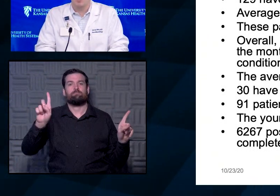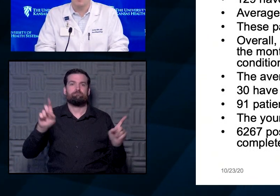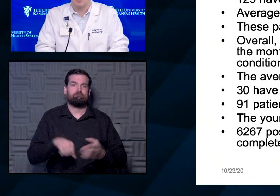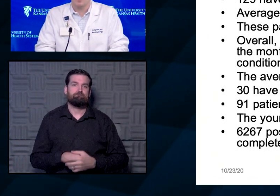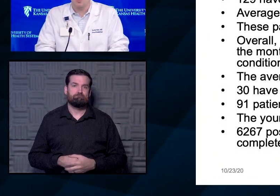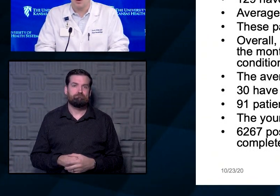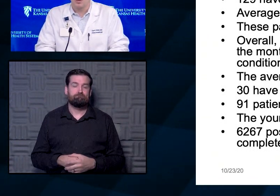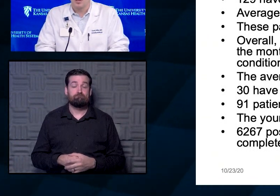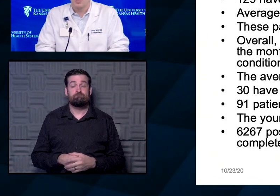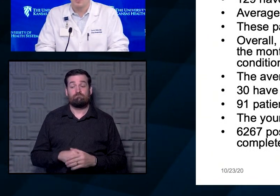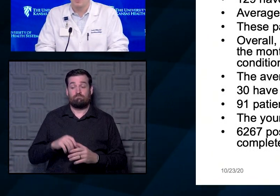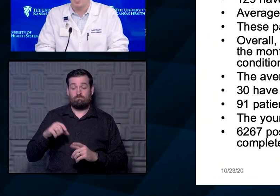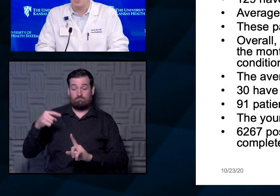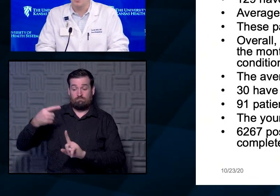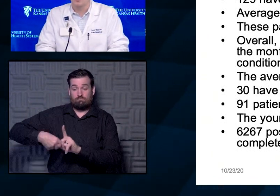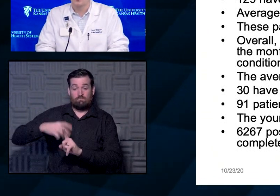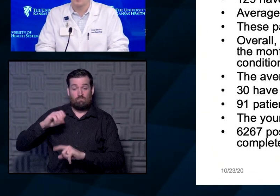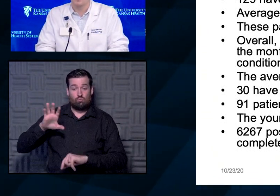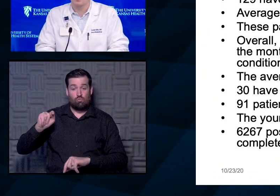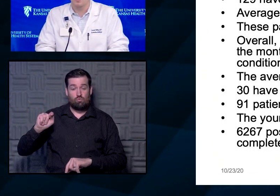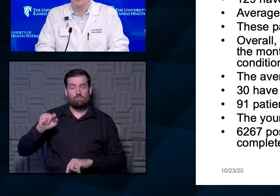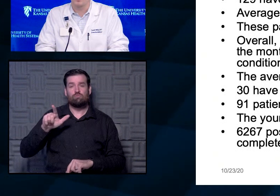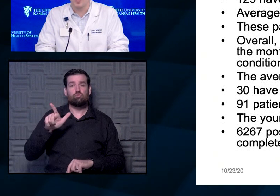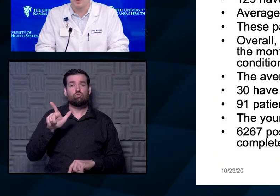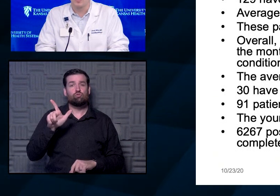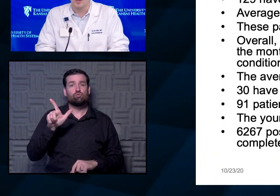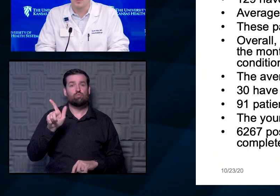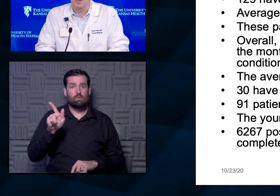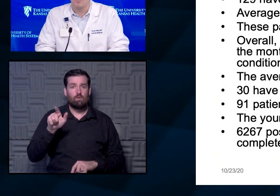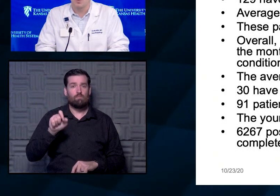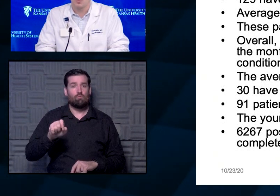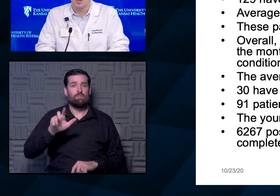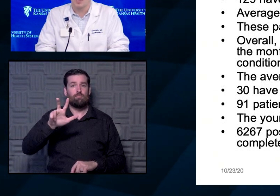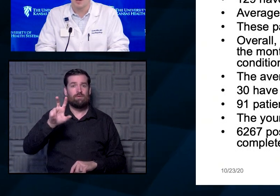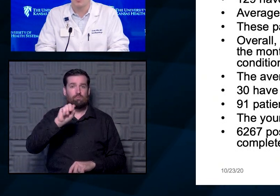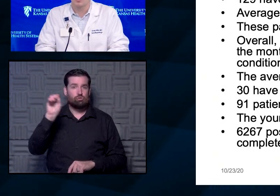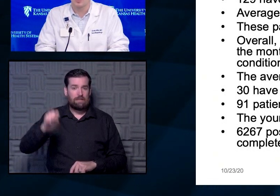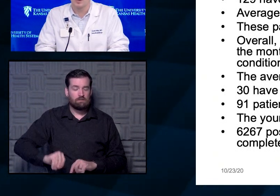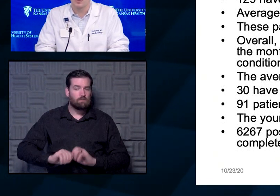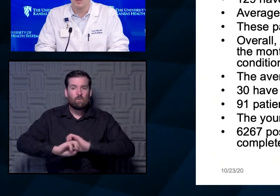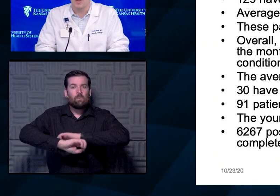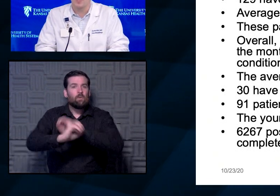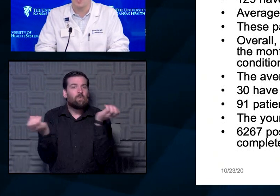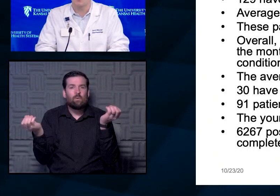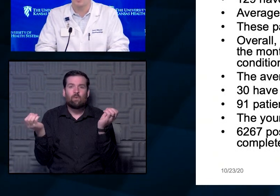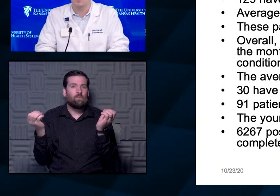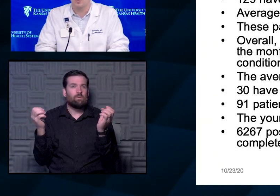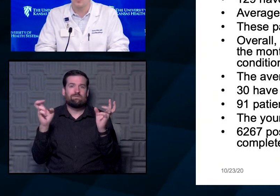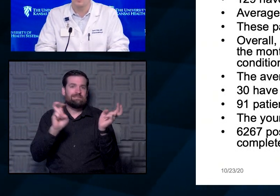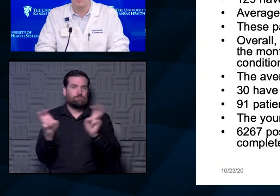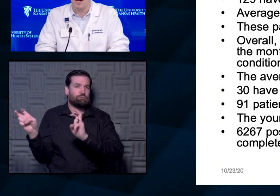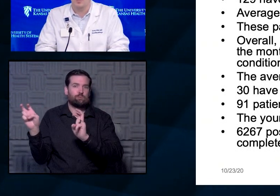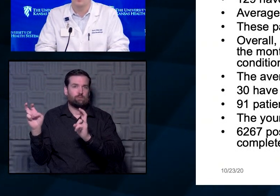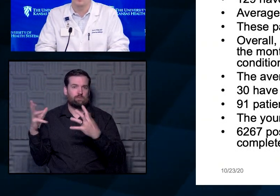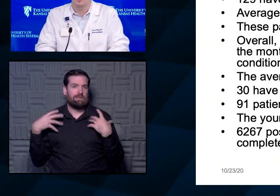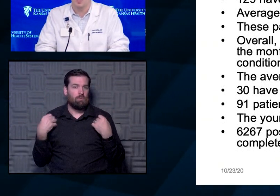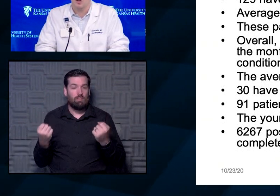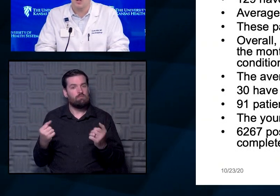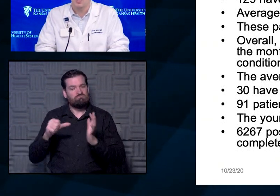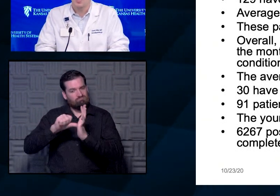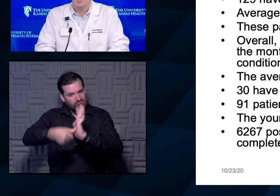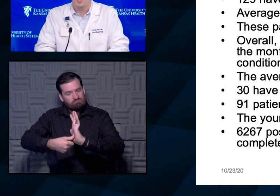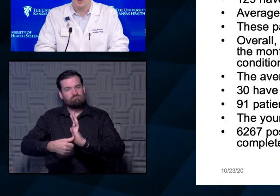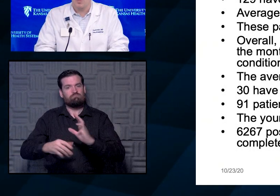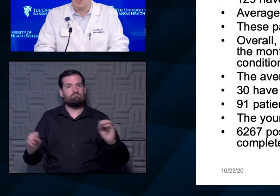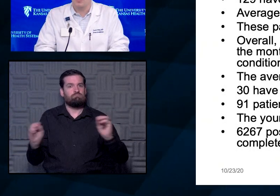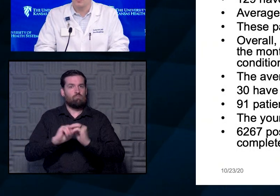And in the month of October, it's even higher. 21.3% have no chronic medical conditions. And I think that reinforces the fact that we're seeing